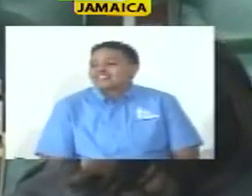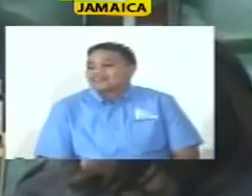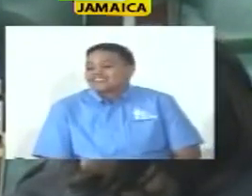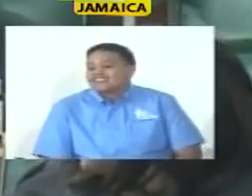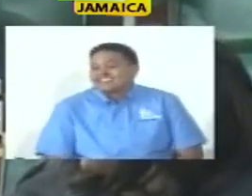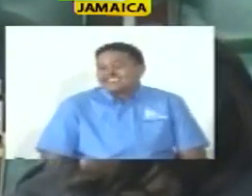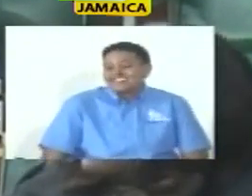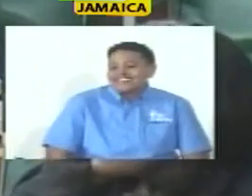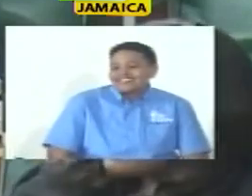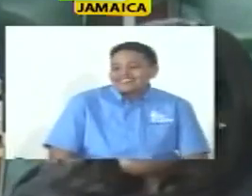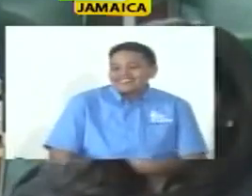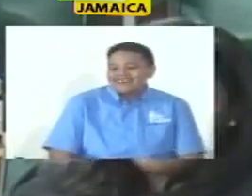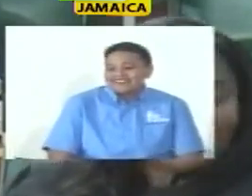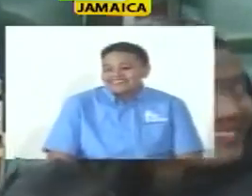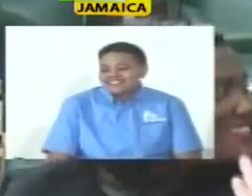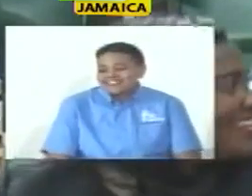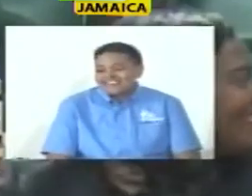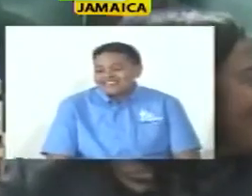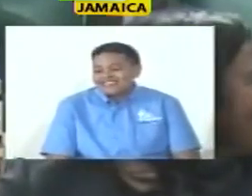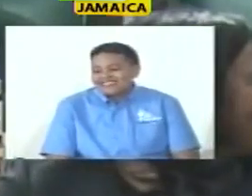But please pray.